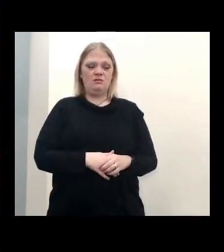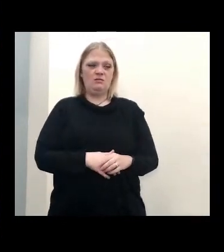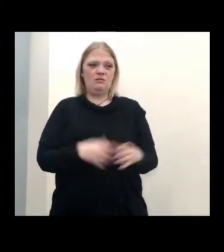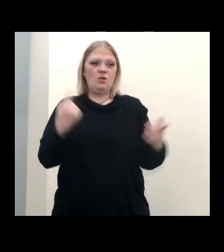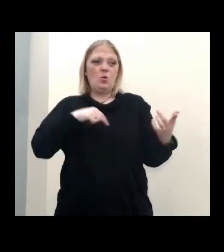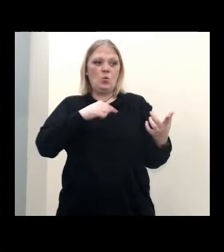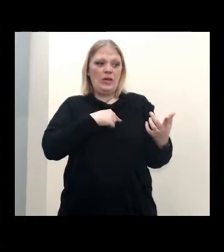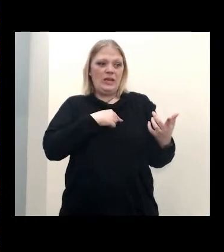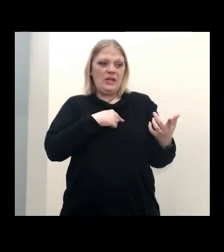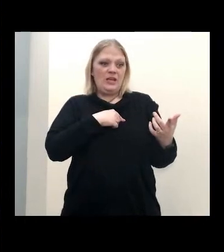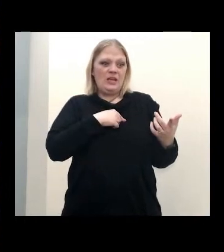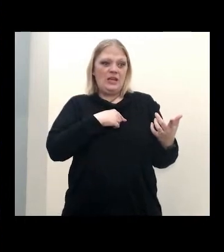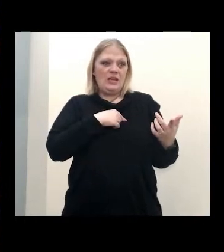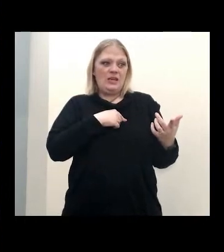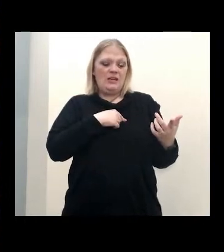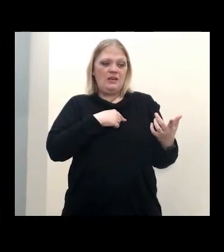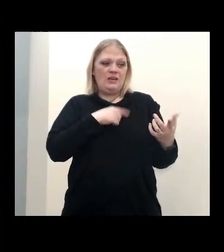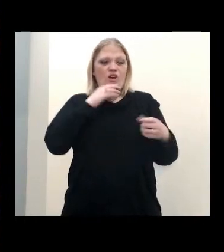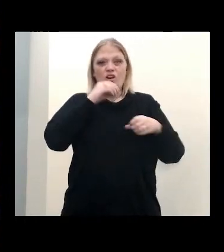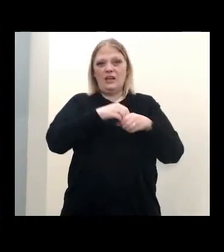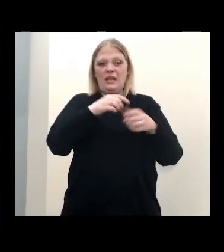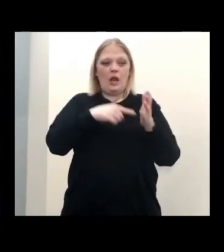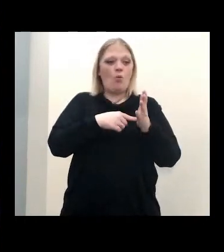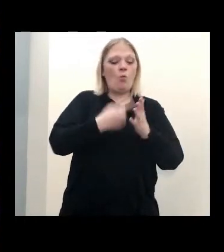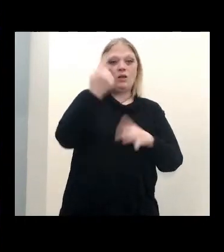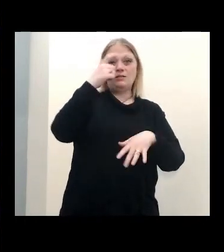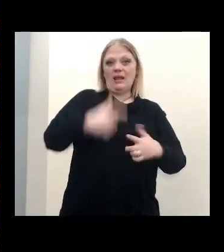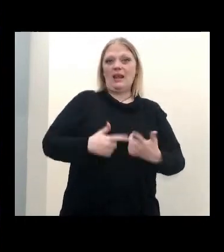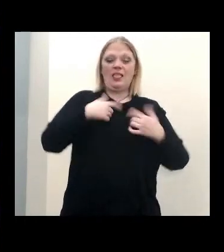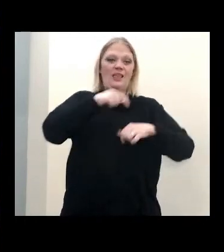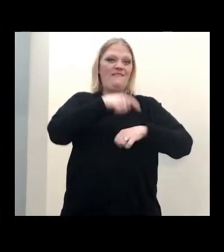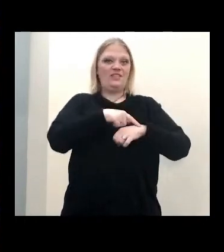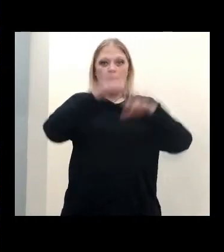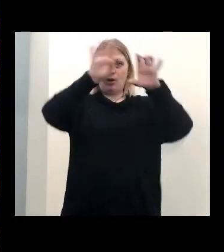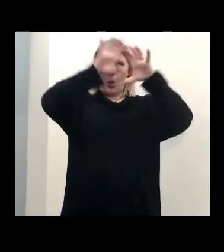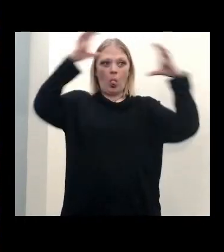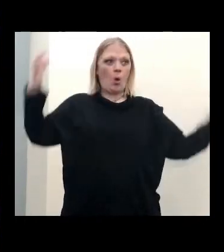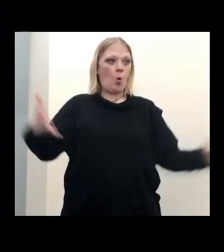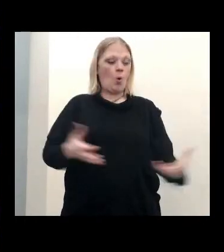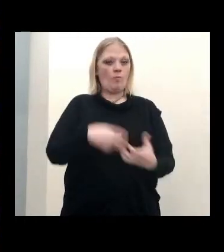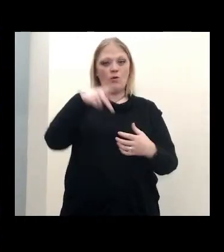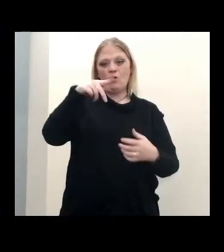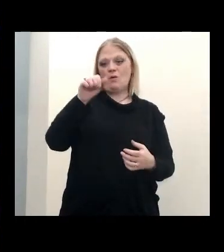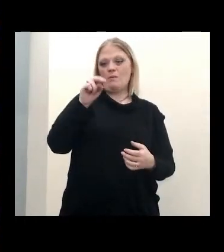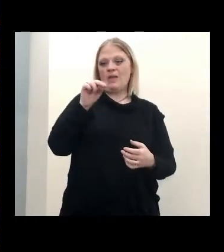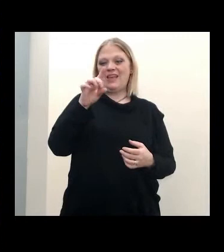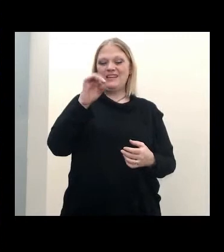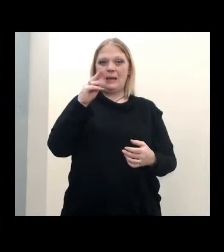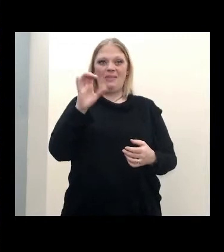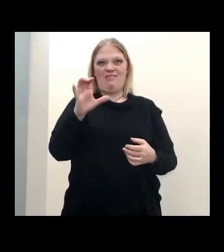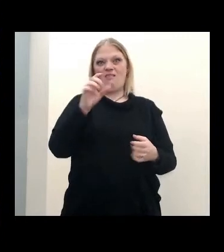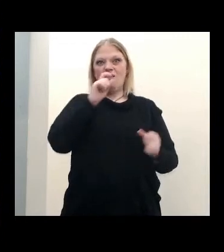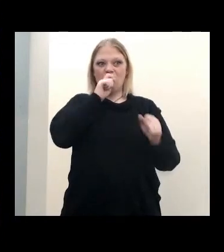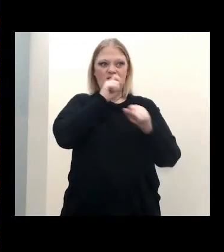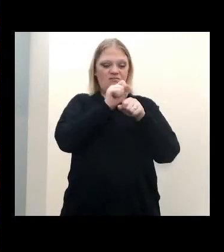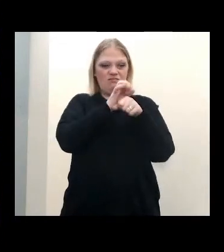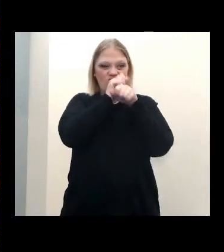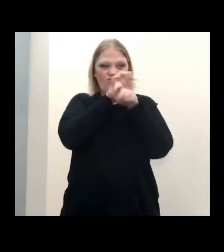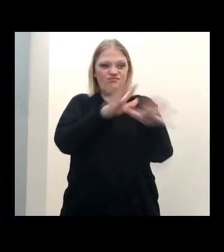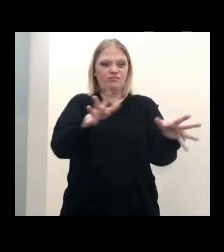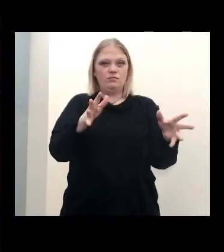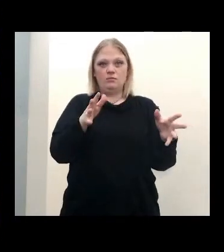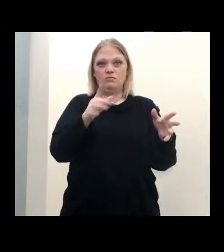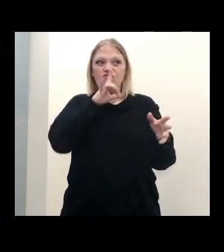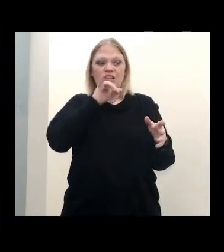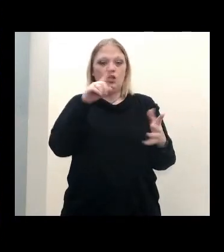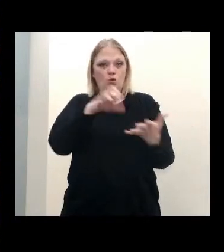we are in a once-in-our-lifetime, hopefully, global pandemic in which there's a lot of things that are being learned on the